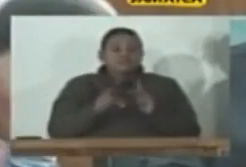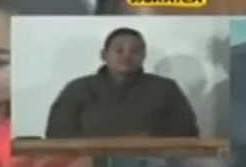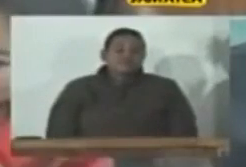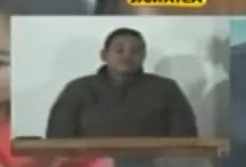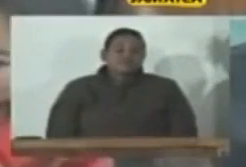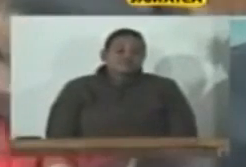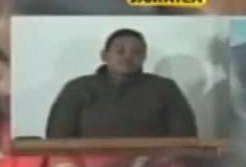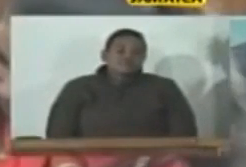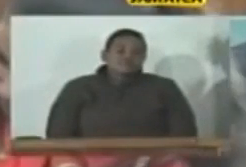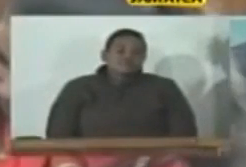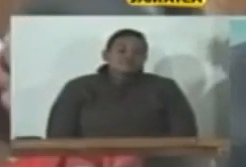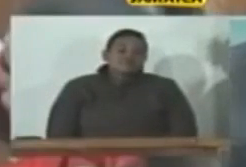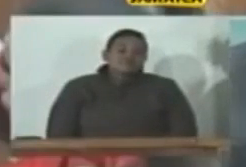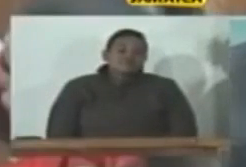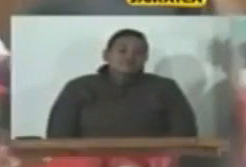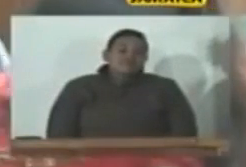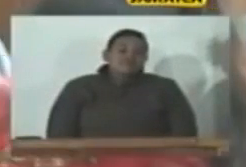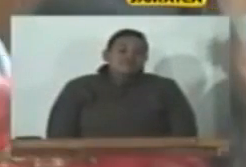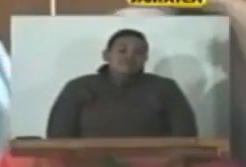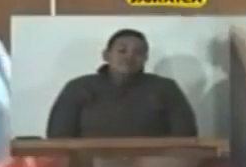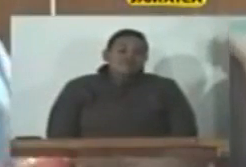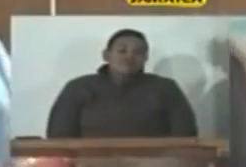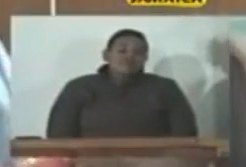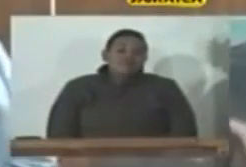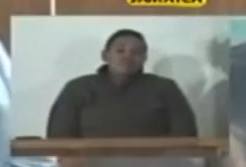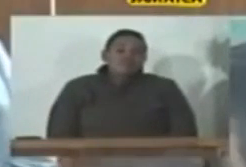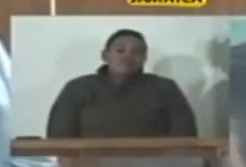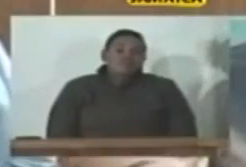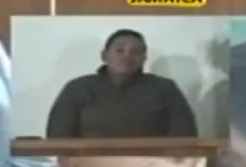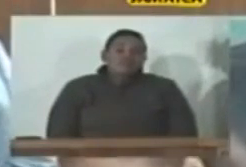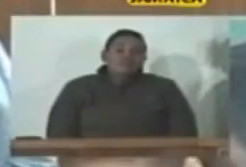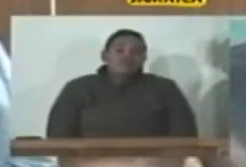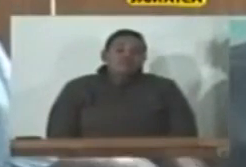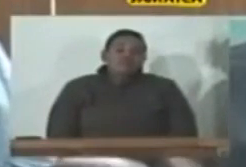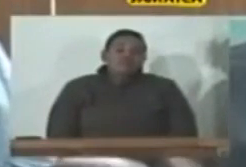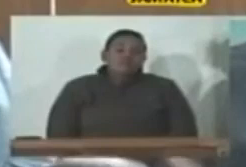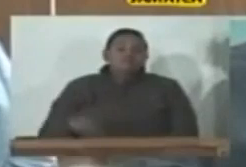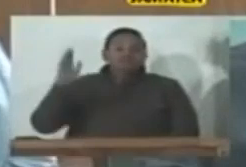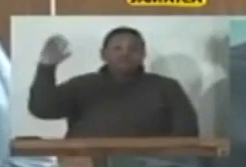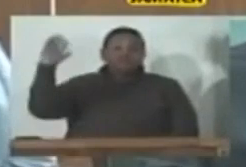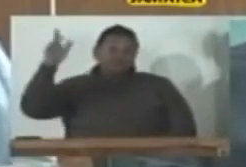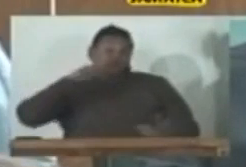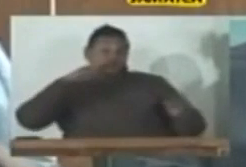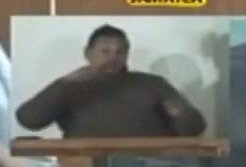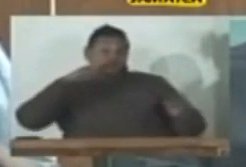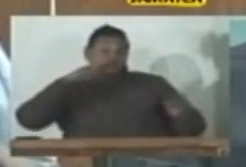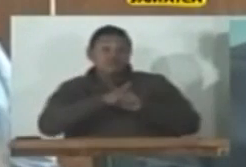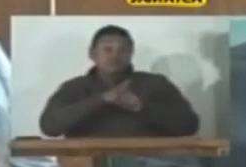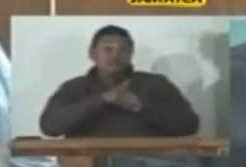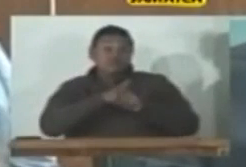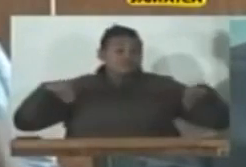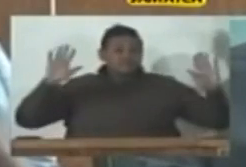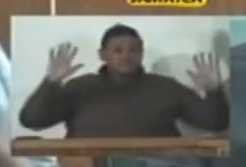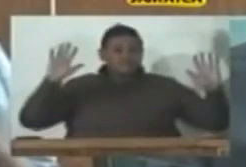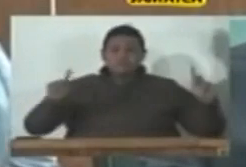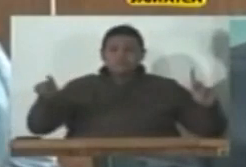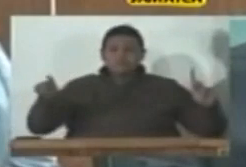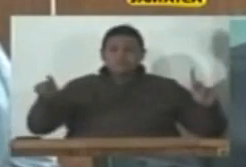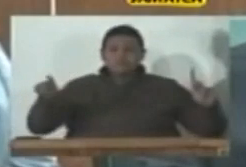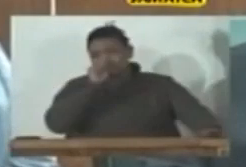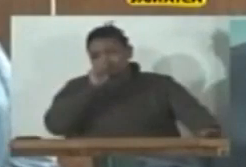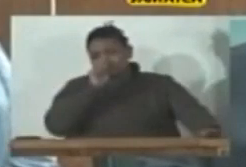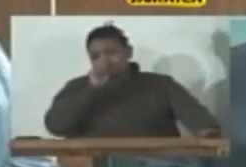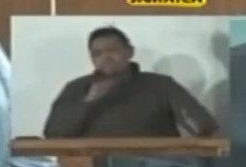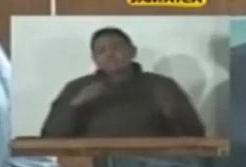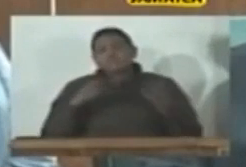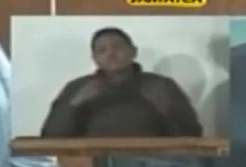Mr. Speaker, as a result of the immense sacrifice of our people, the public debt is now below 100% of GDP. And